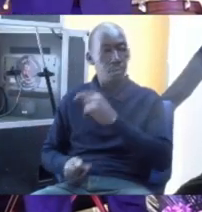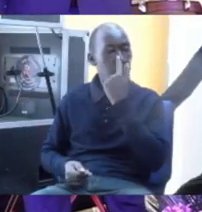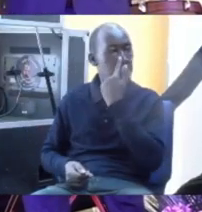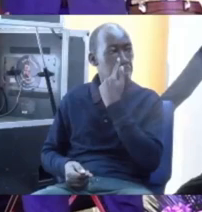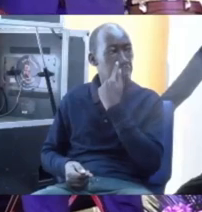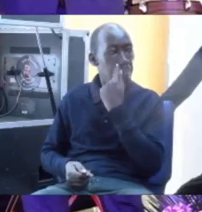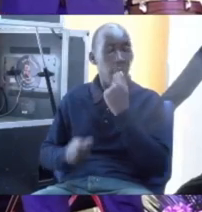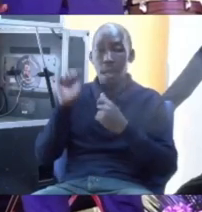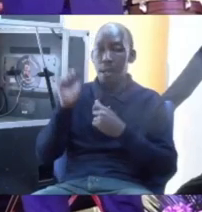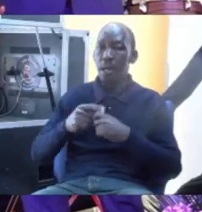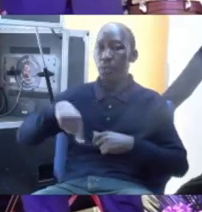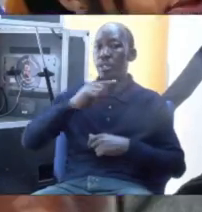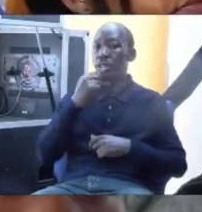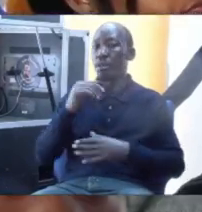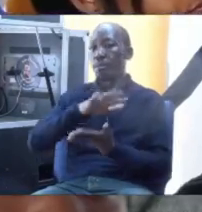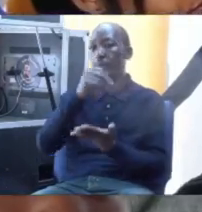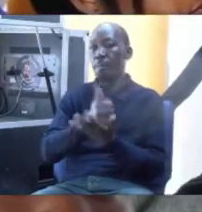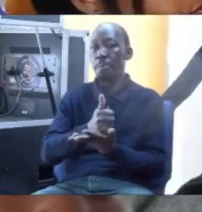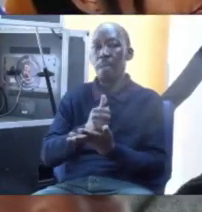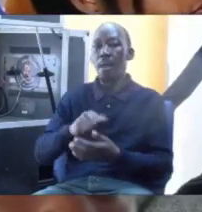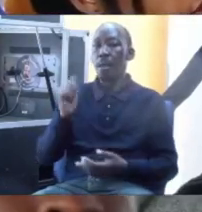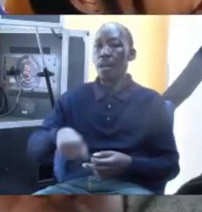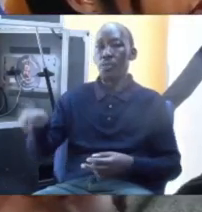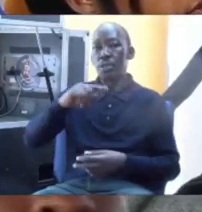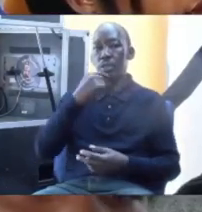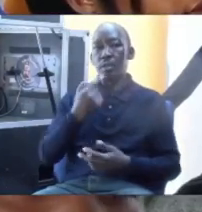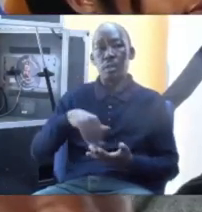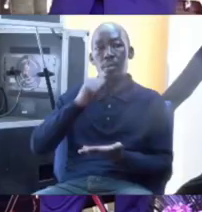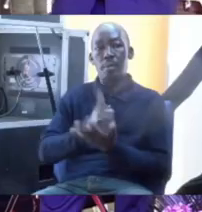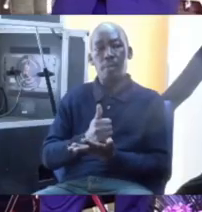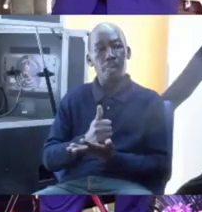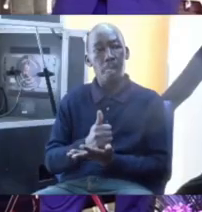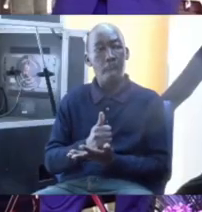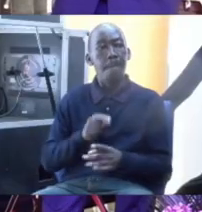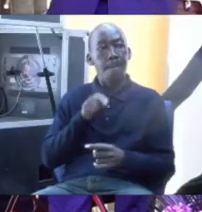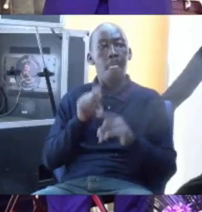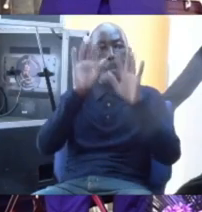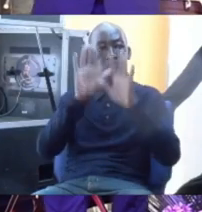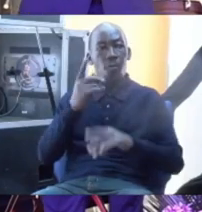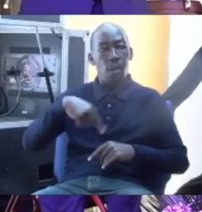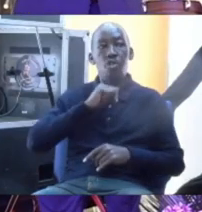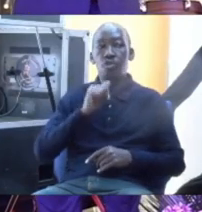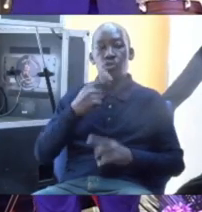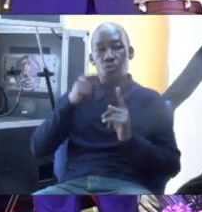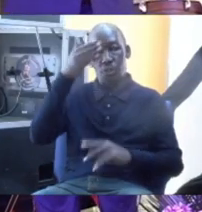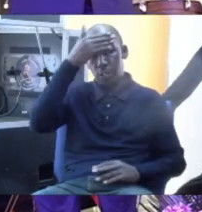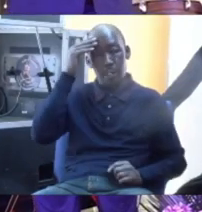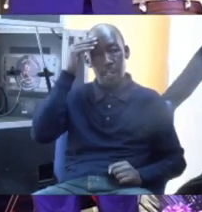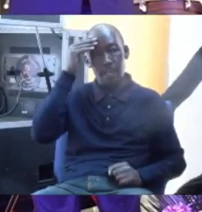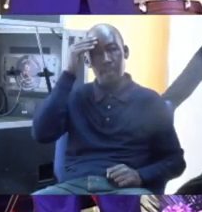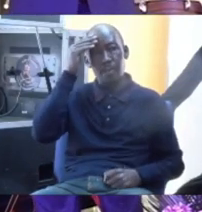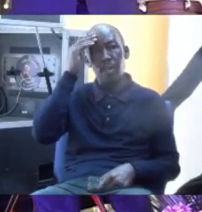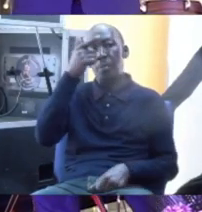tofauti. Can we say amen? Tuseme amina. Can you say amen? Tuseme amina. And that's important for us not to forget. Na hiyo ni ya muhimu